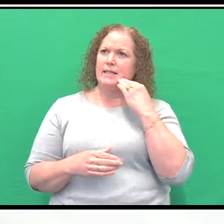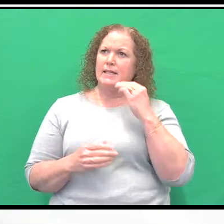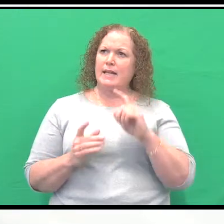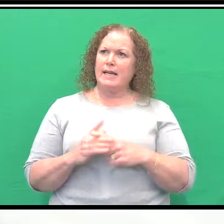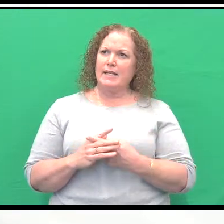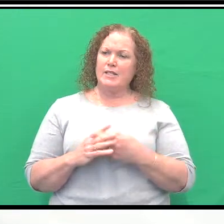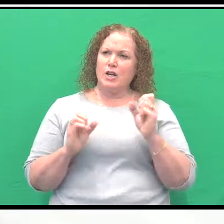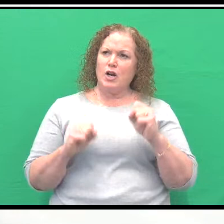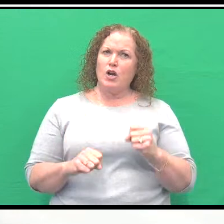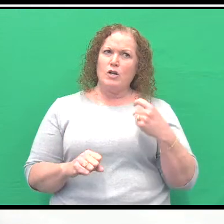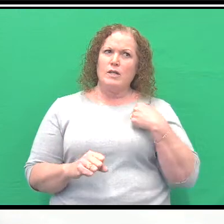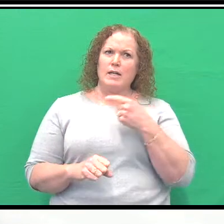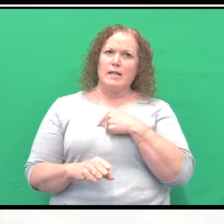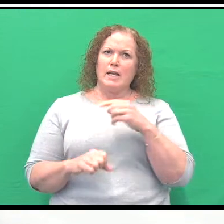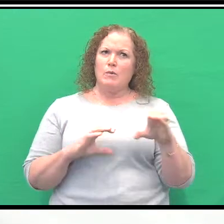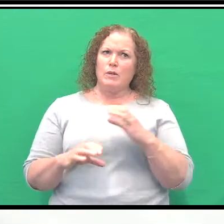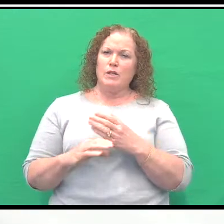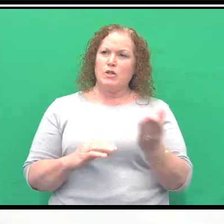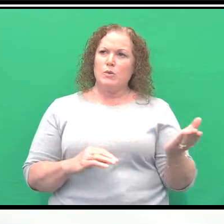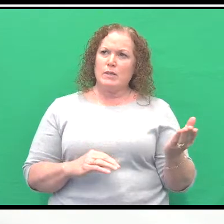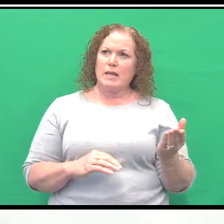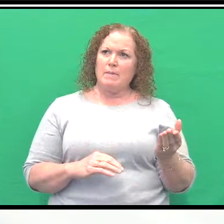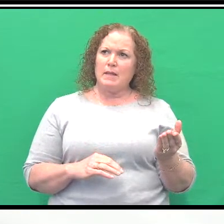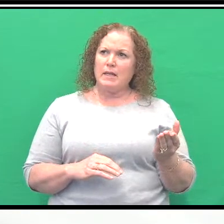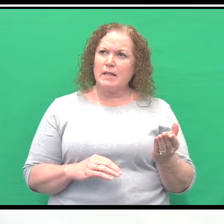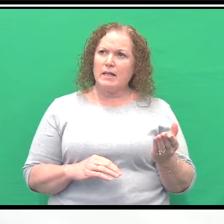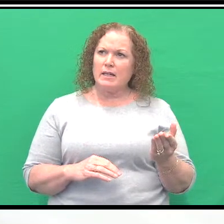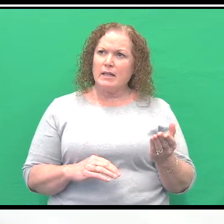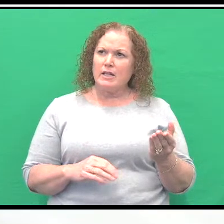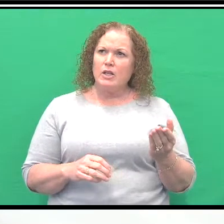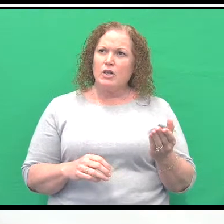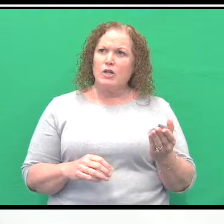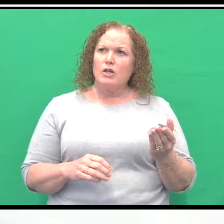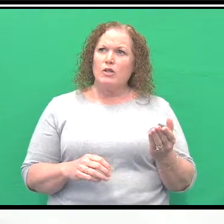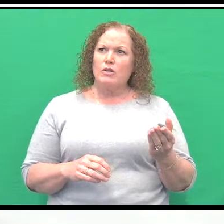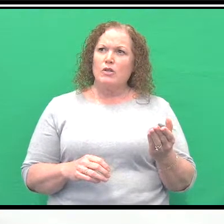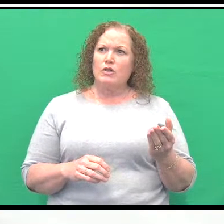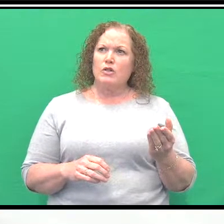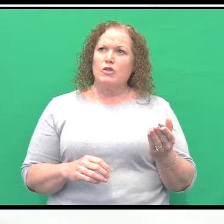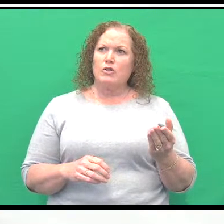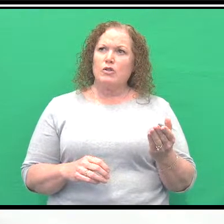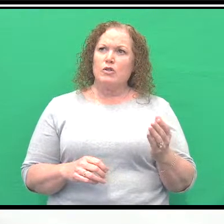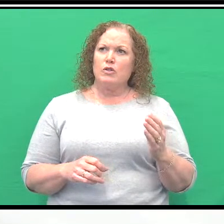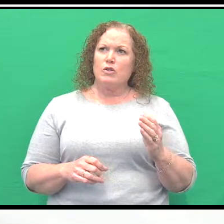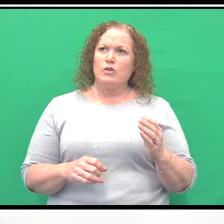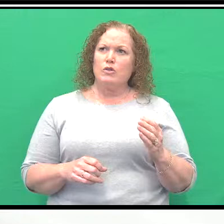there is being done, to see if those spots can be filled, or is it too late for the school year?